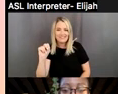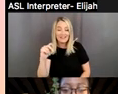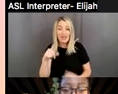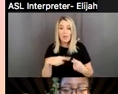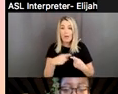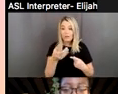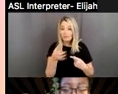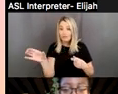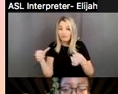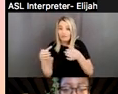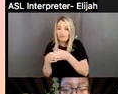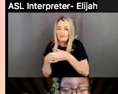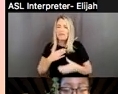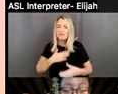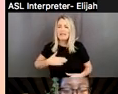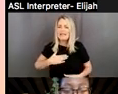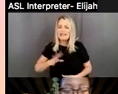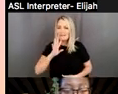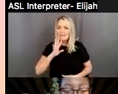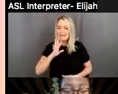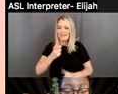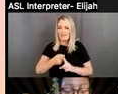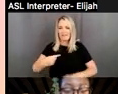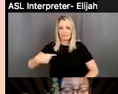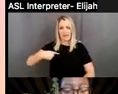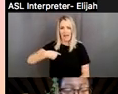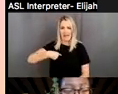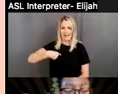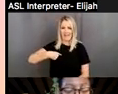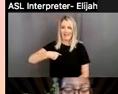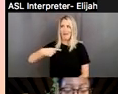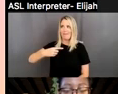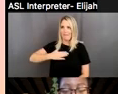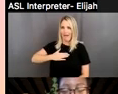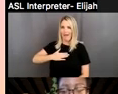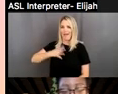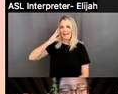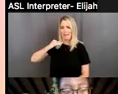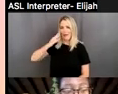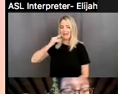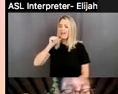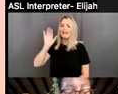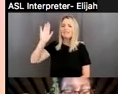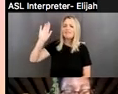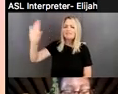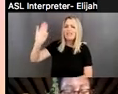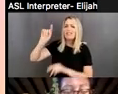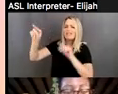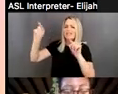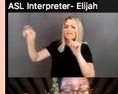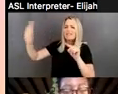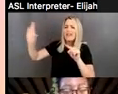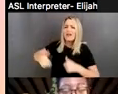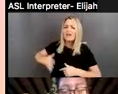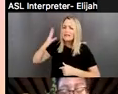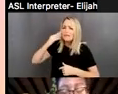is speaking from your own personal and lived experience, not anyone else's, not anyone inside of the circle who you're with